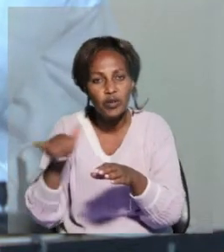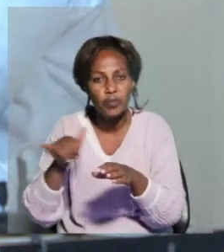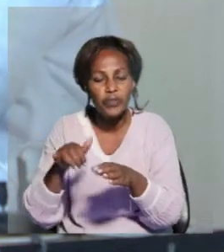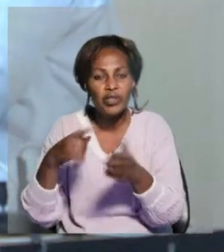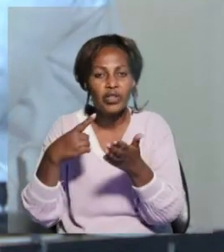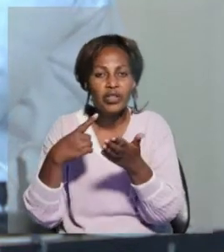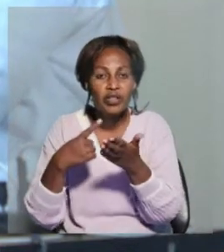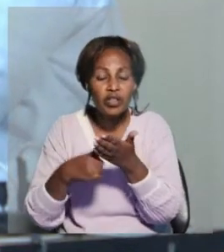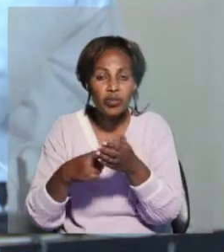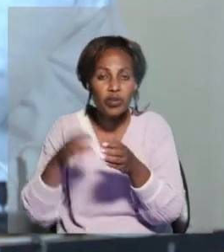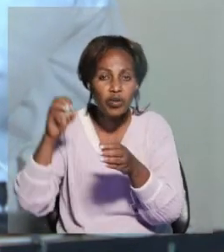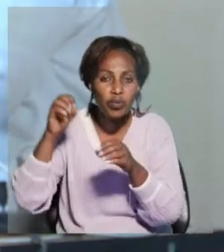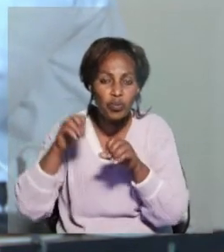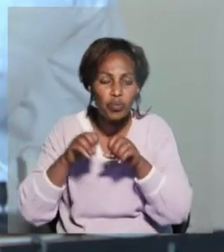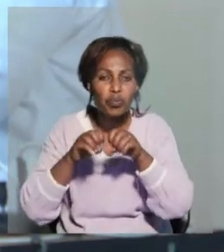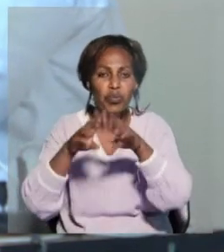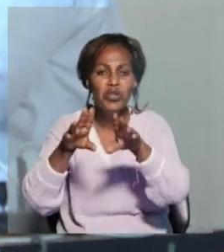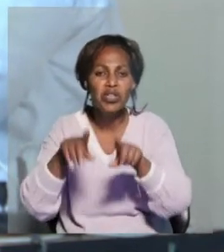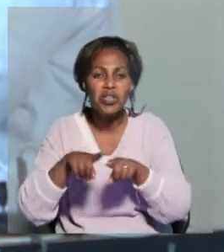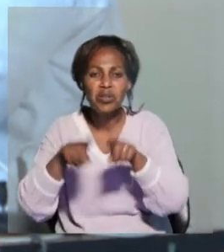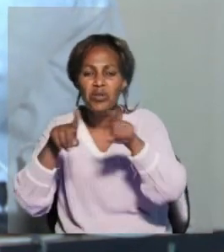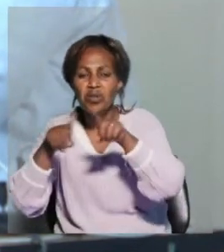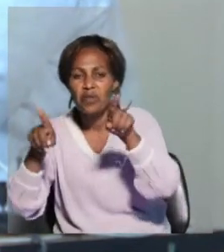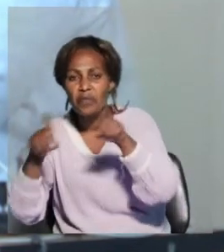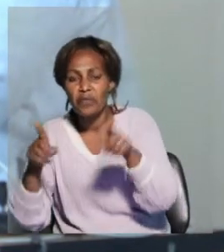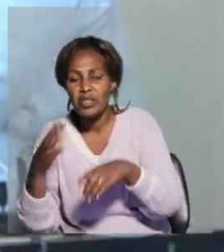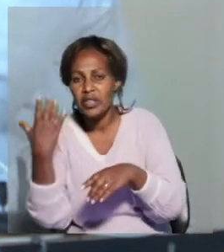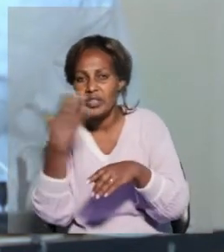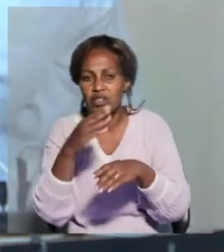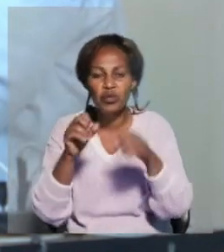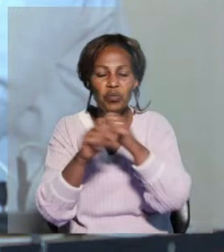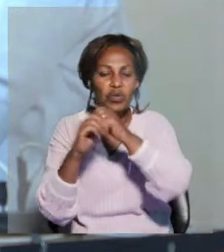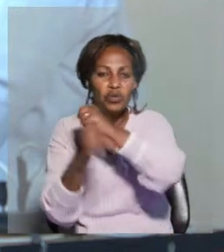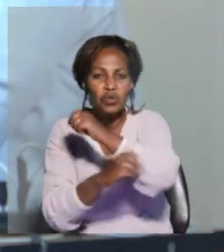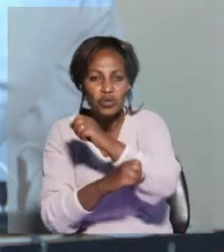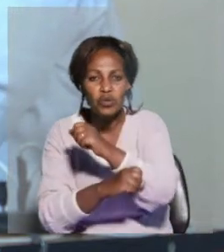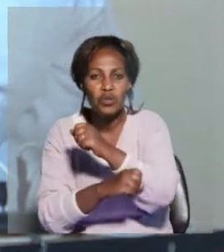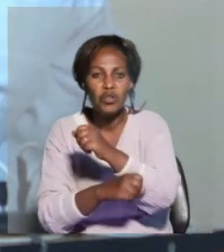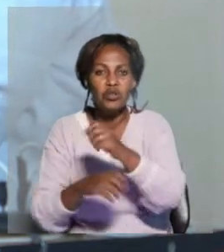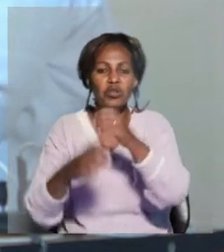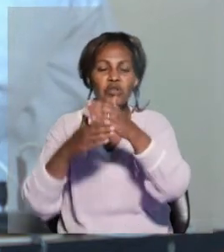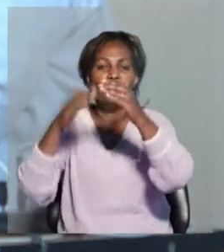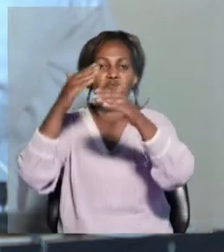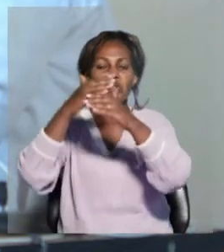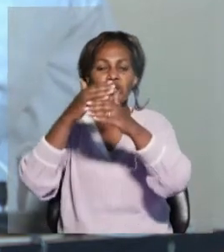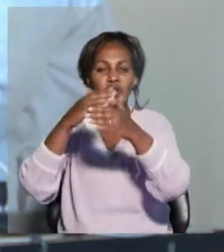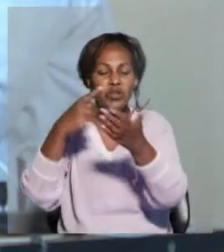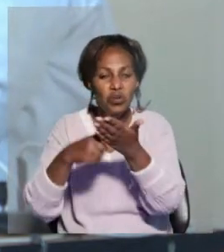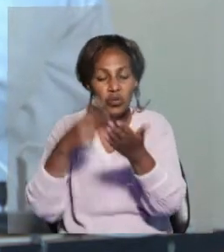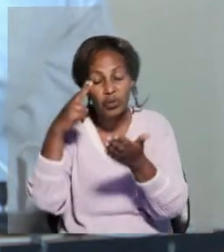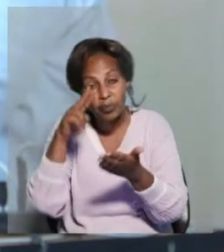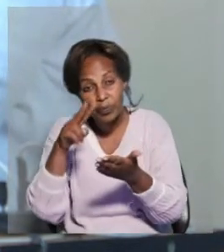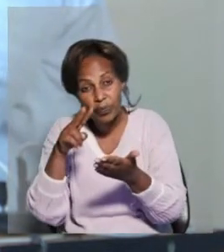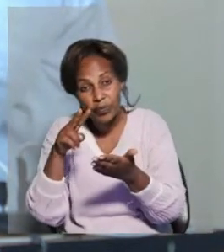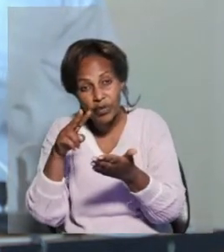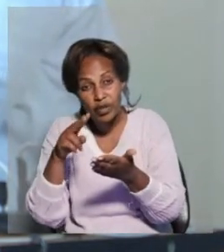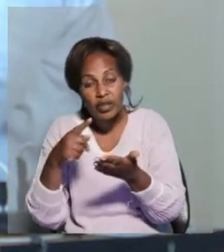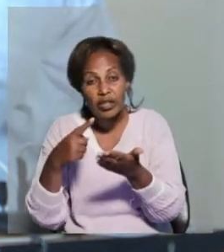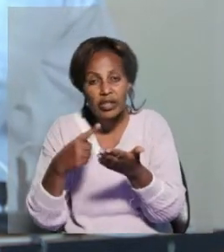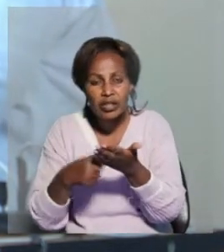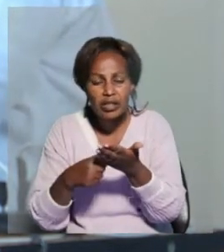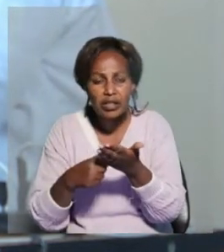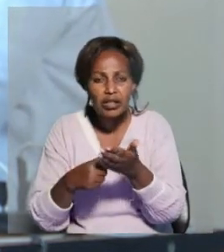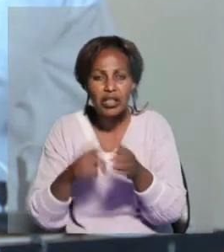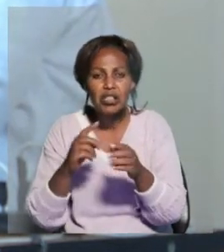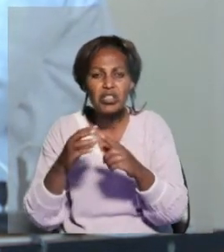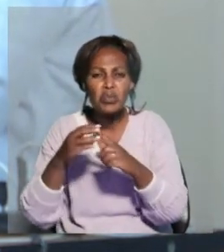may emit different colors based on their construction. Look, these are